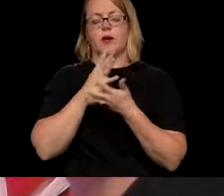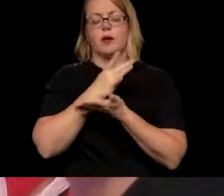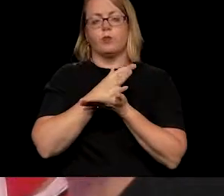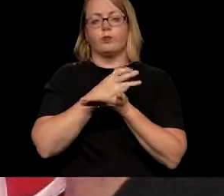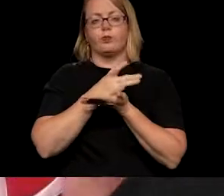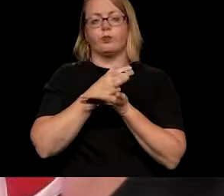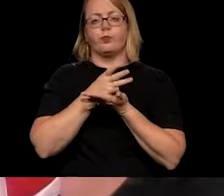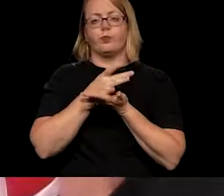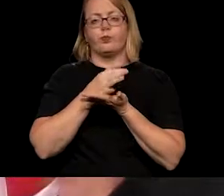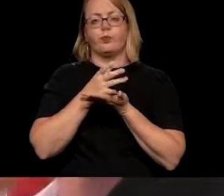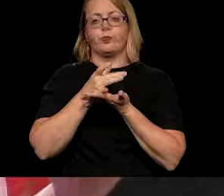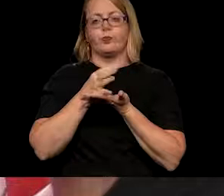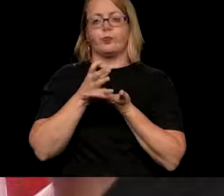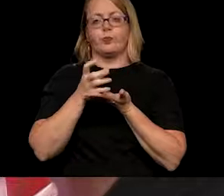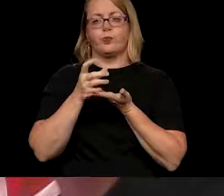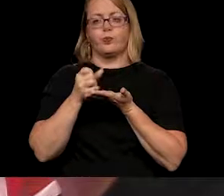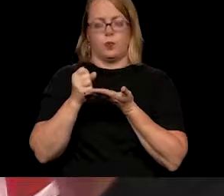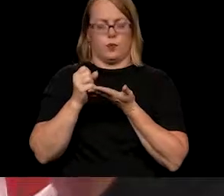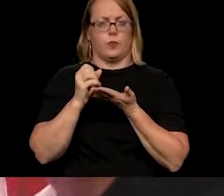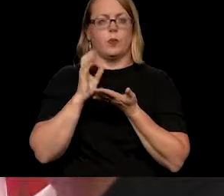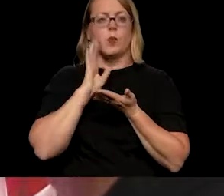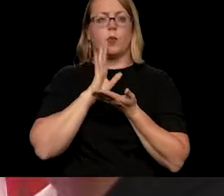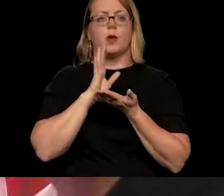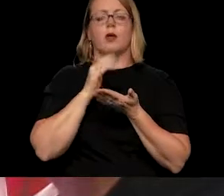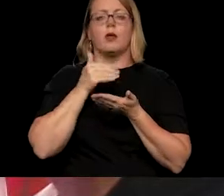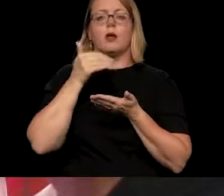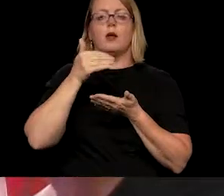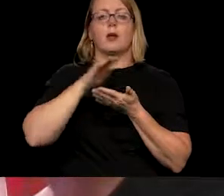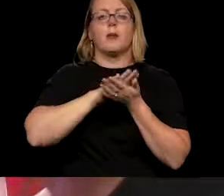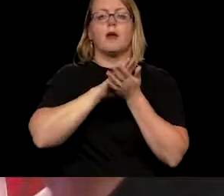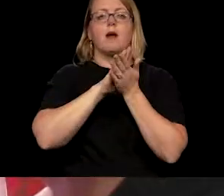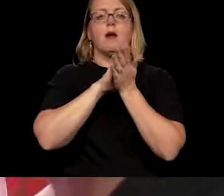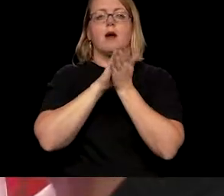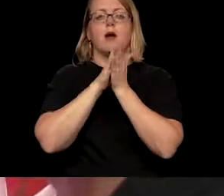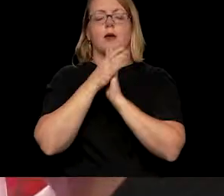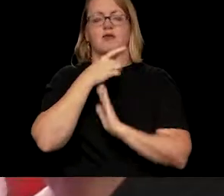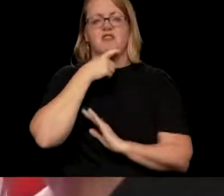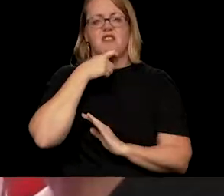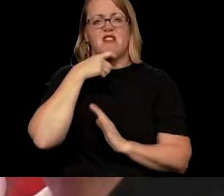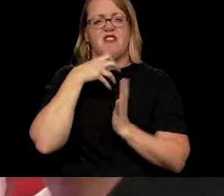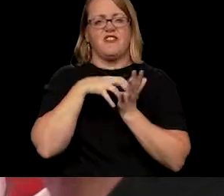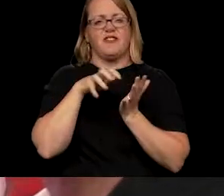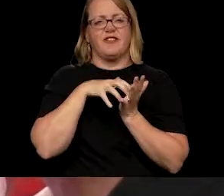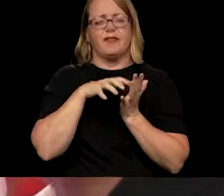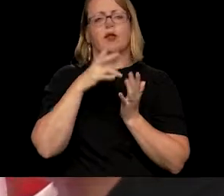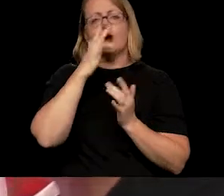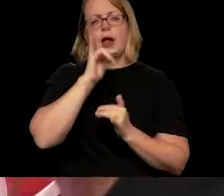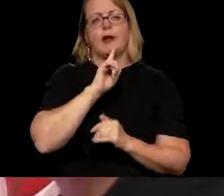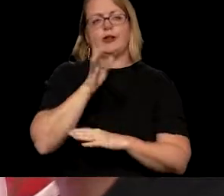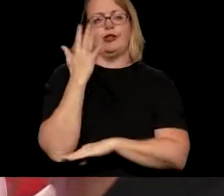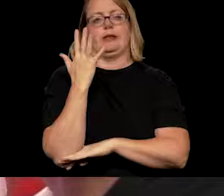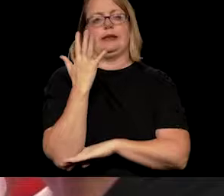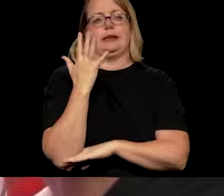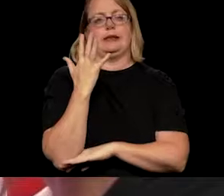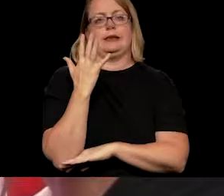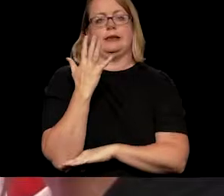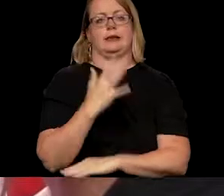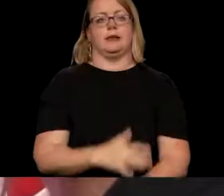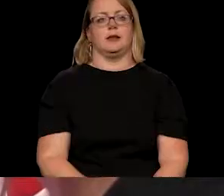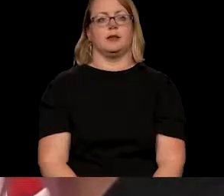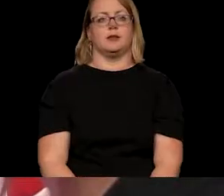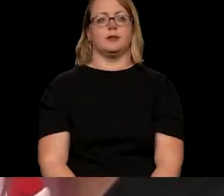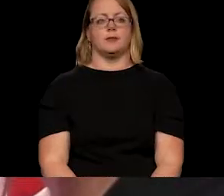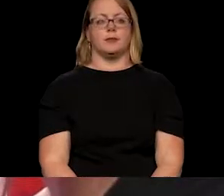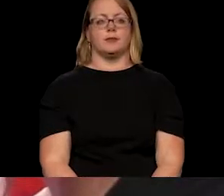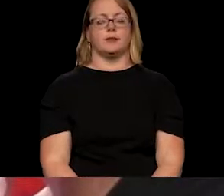by putting the edge of that brother using the skinny side right on the line. Put it on the line and